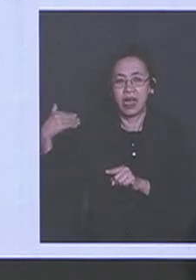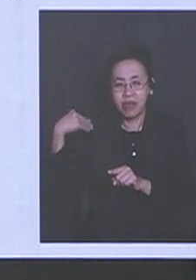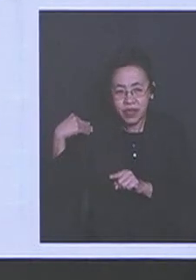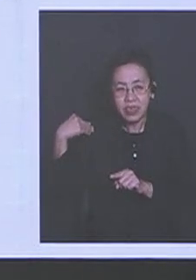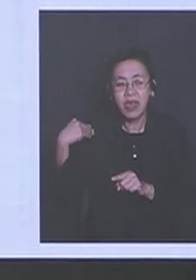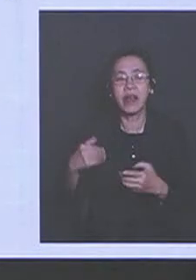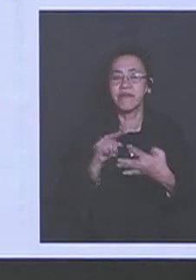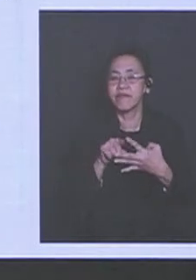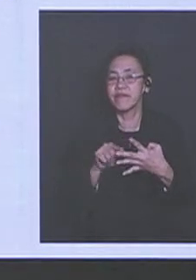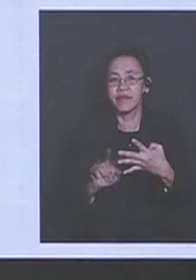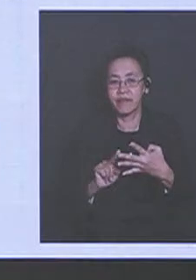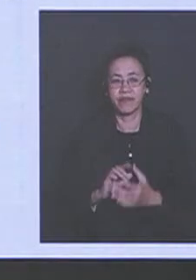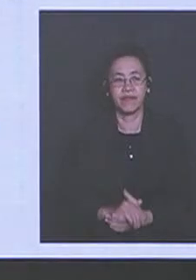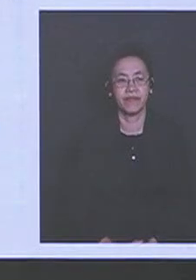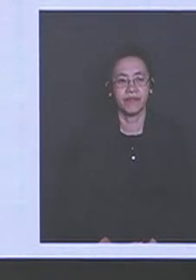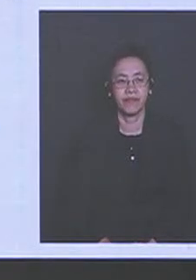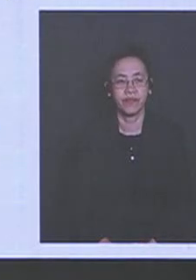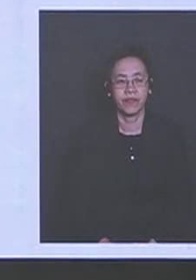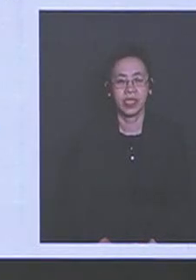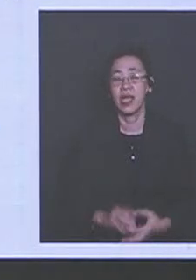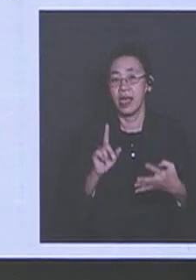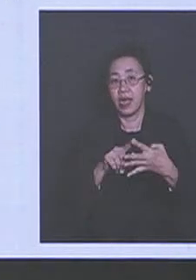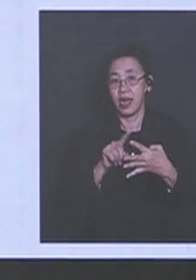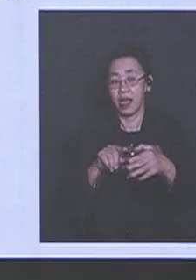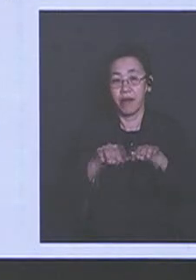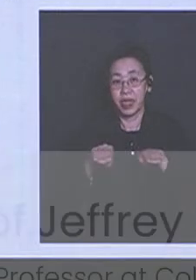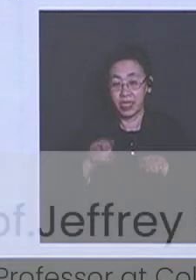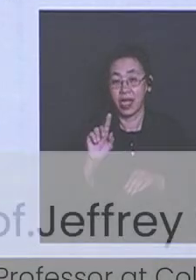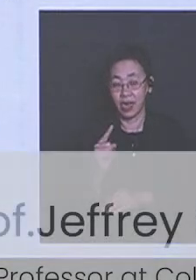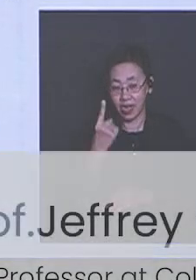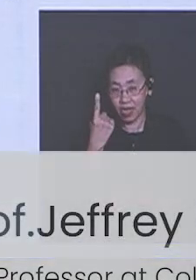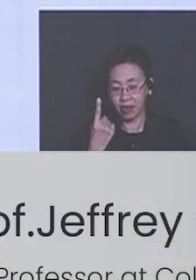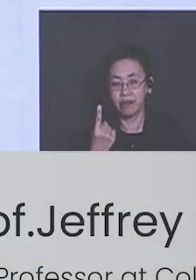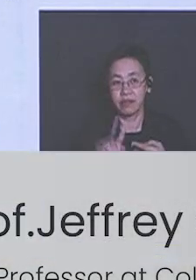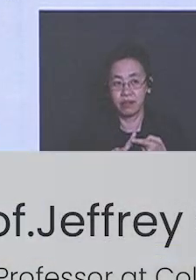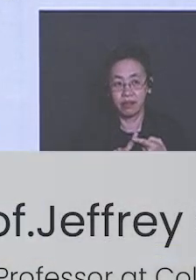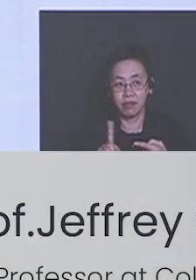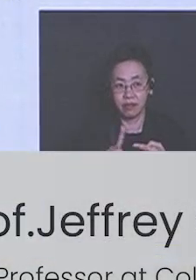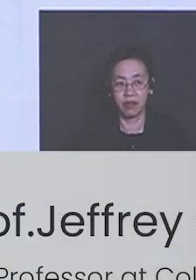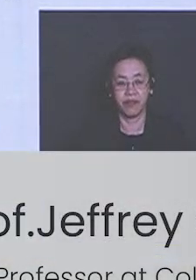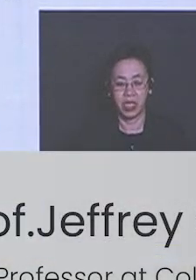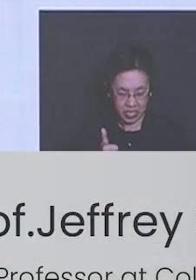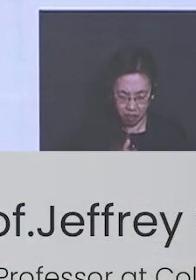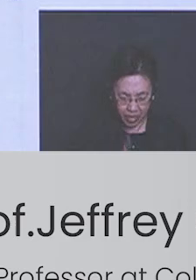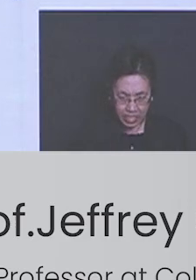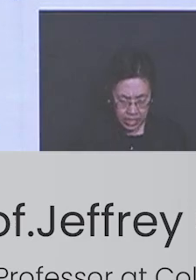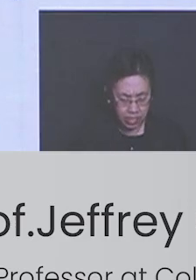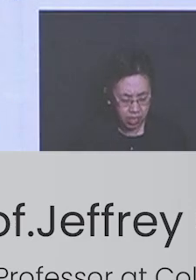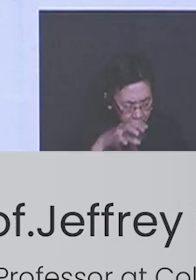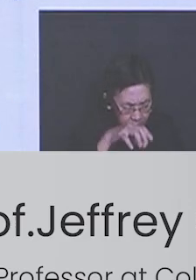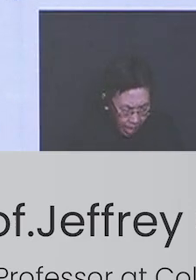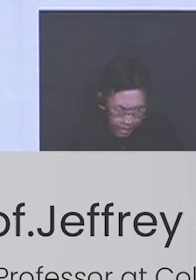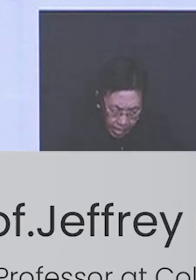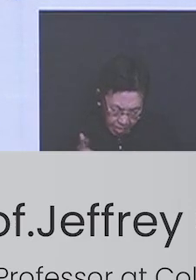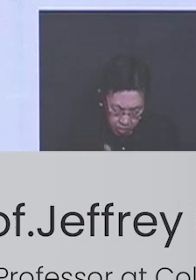but first and foremost, you should actually visit a place before you are proposing any change. There's only so much you can get